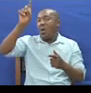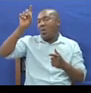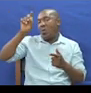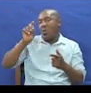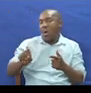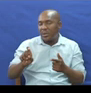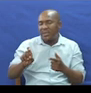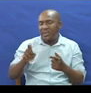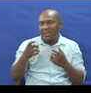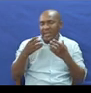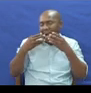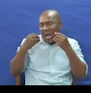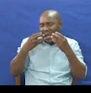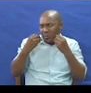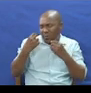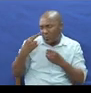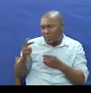Question number 2.